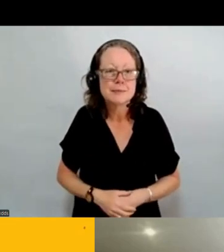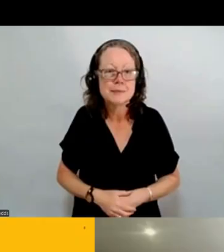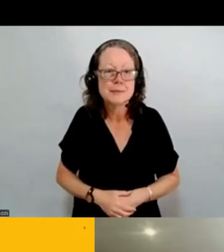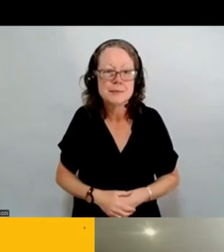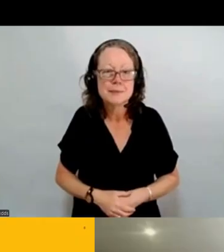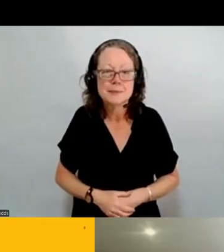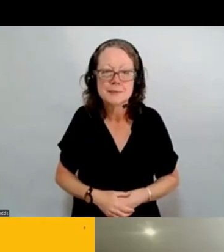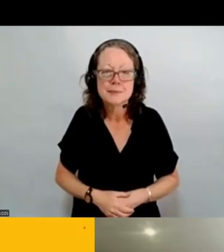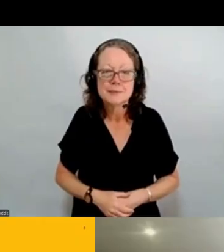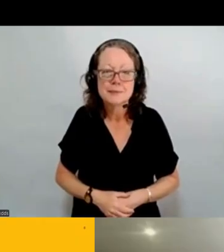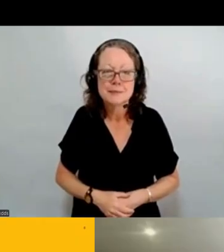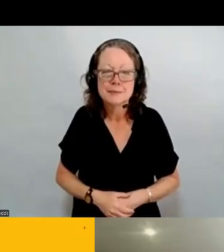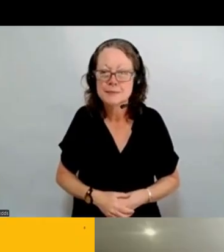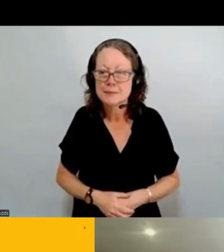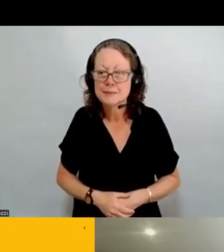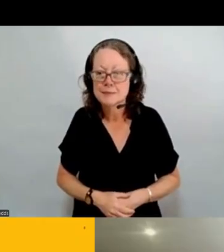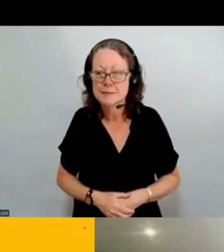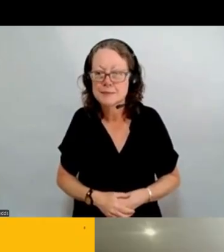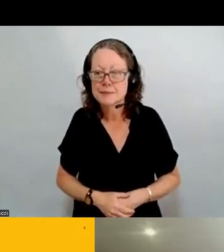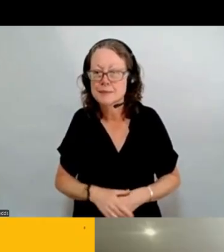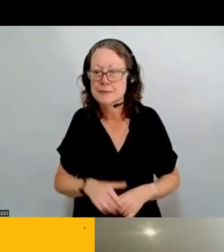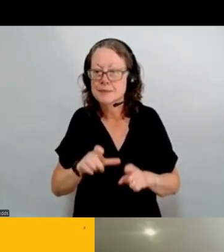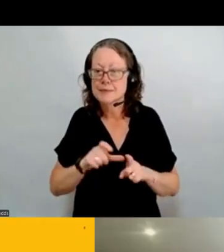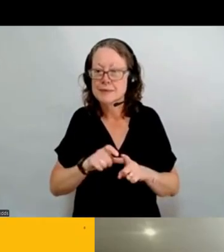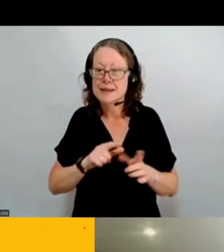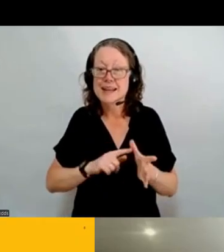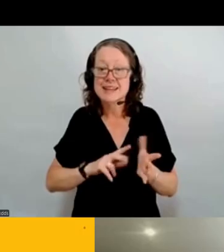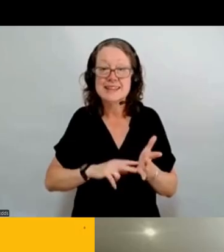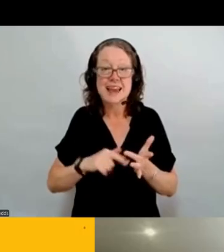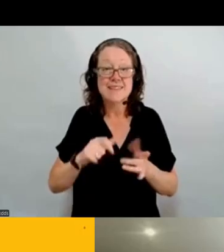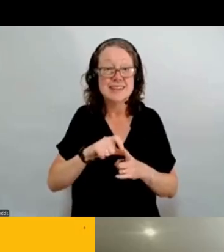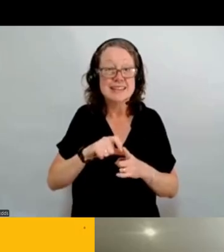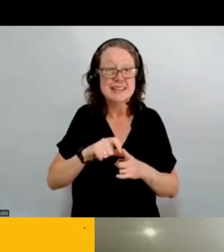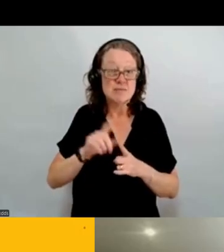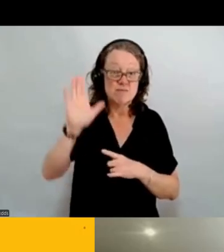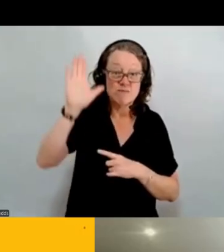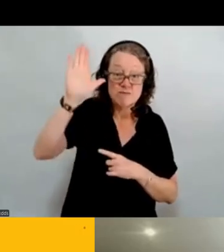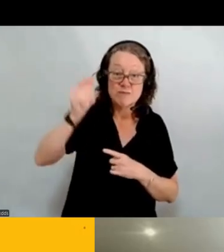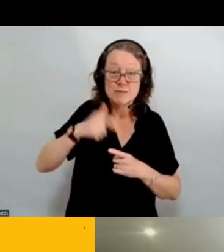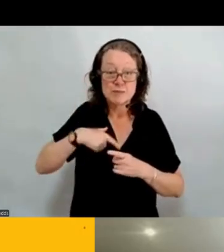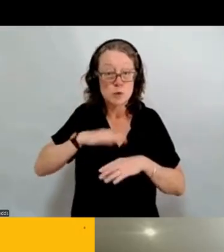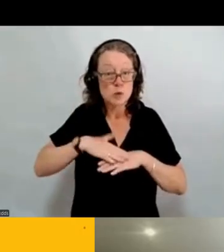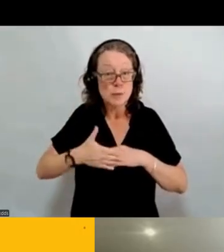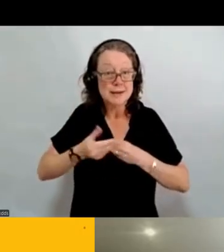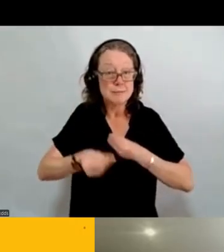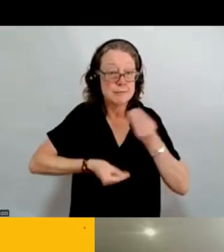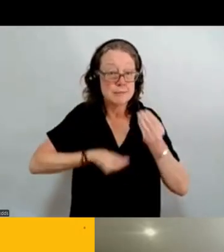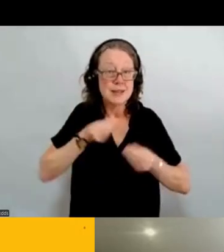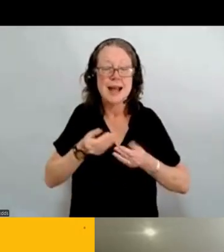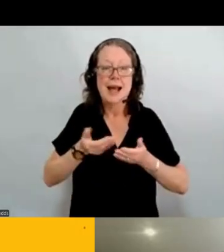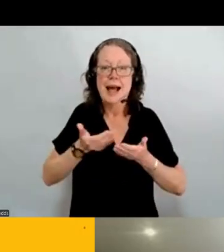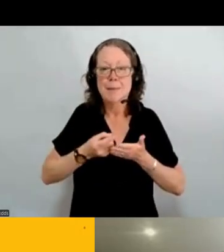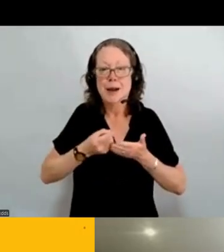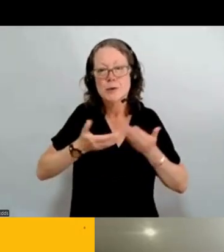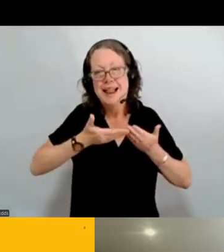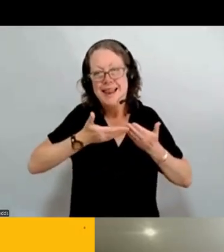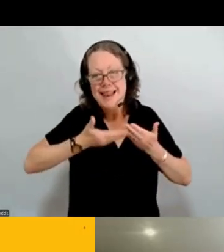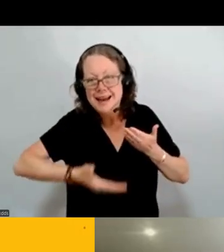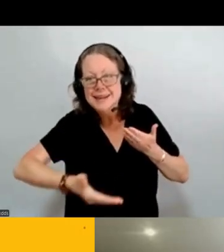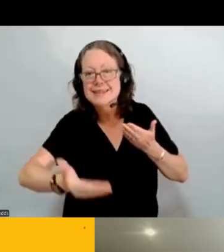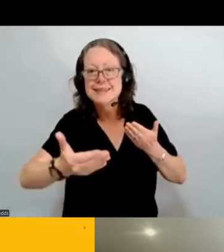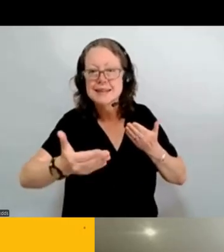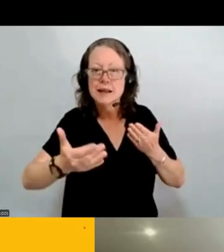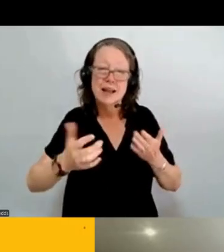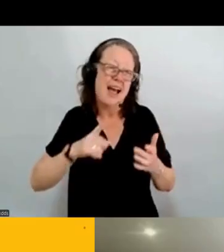And maybe if helpful, I could just touch on how we think about legacy for the campaign, because even though we're only halfway through or just